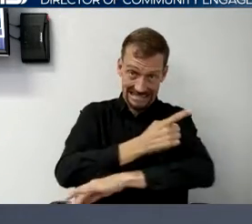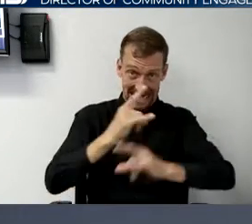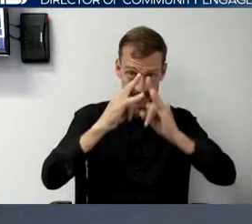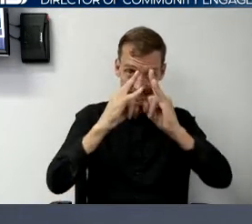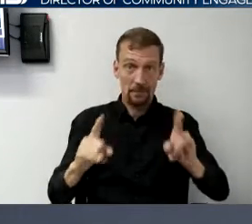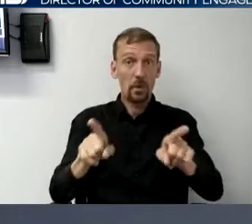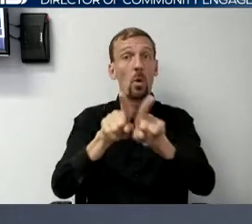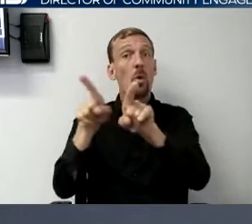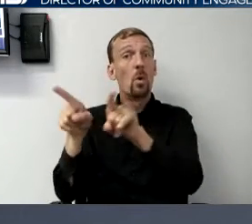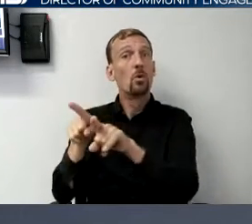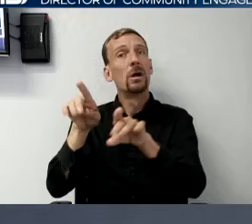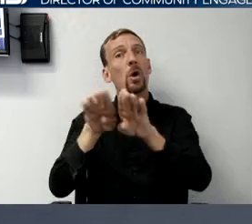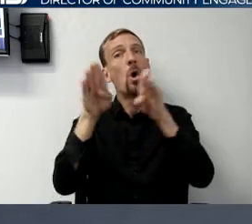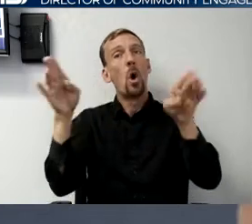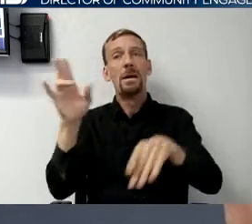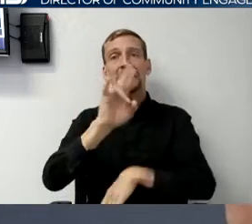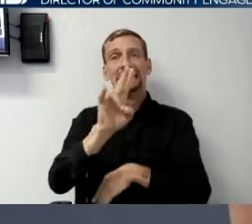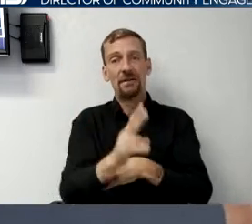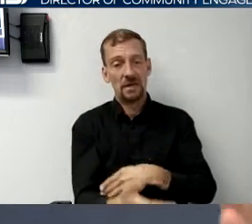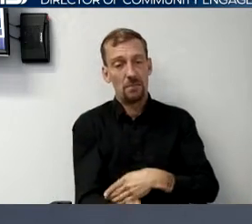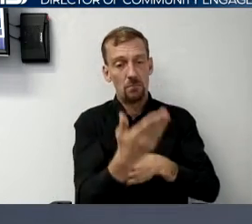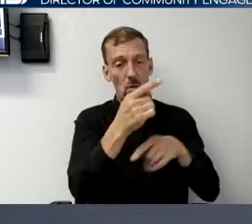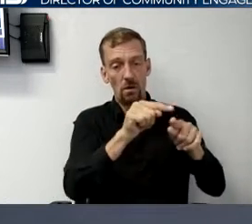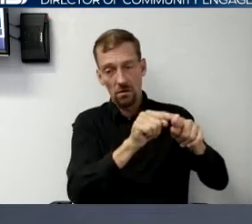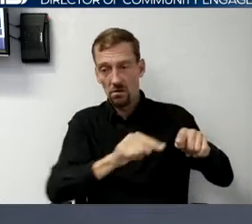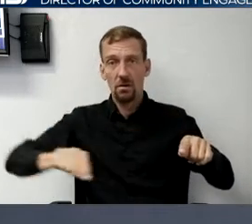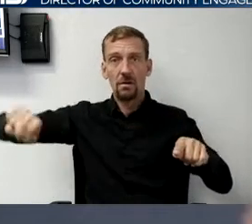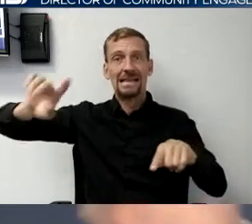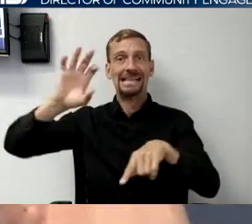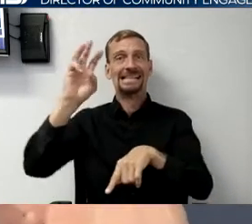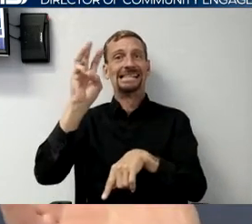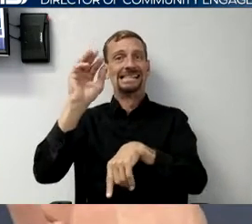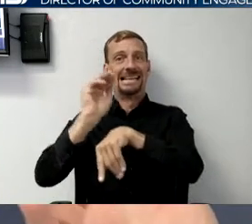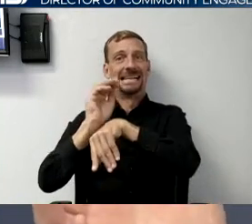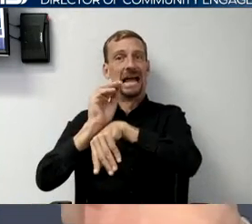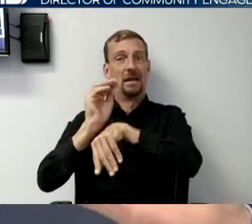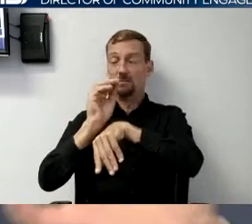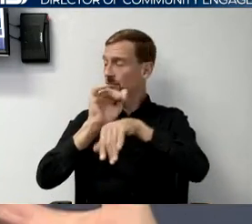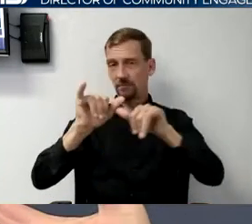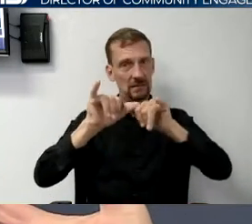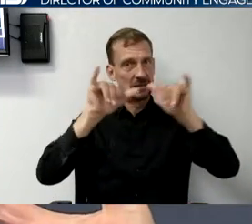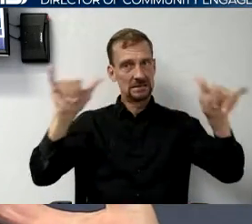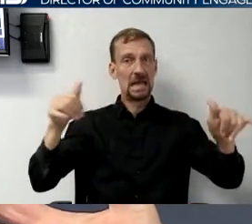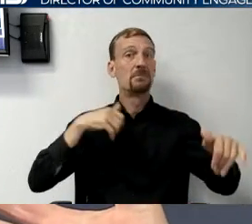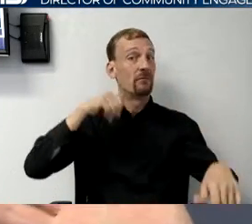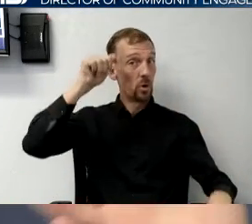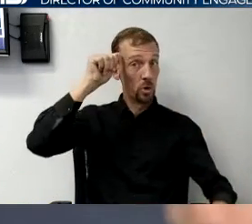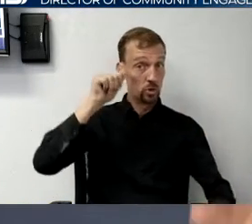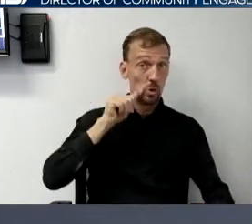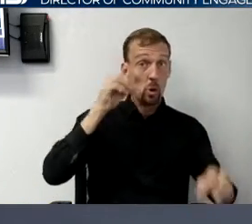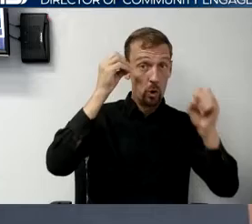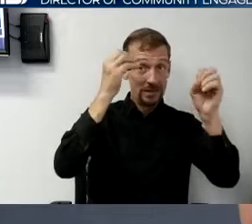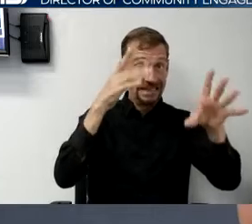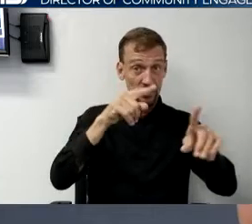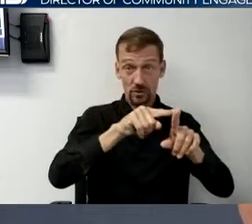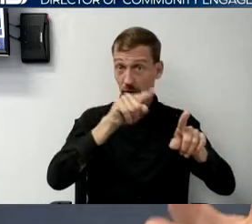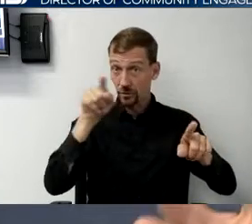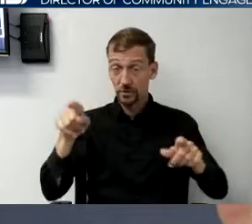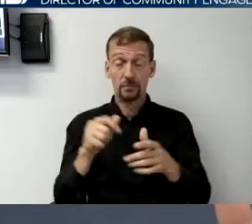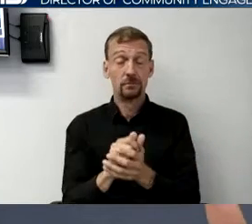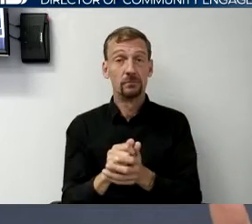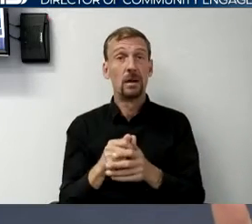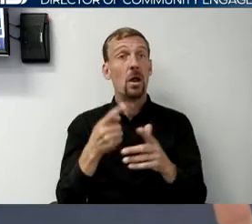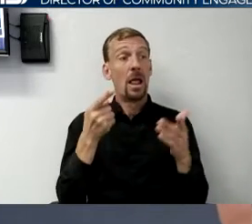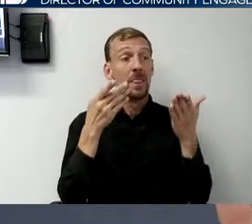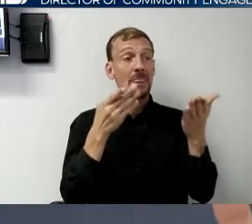well, where they're open like 7 in the morning till 6 at night. Just like the Lifestyle Center, we have adult teachers there, and we're essentially there to